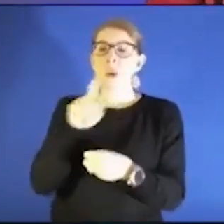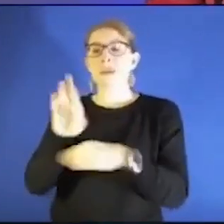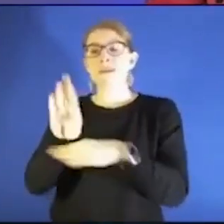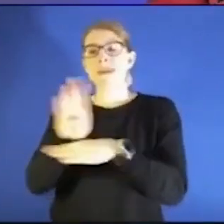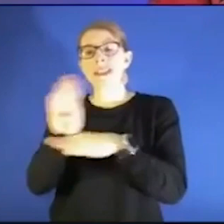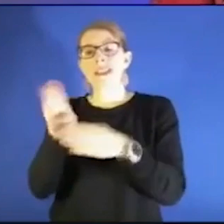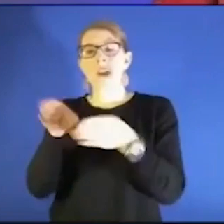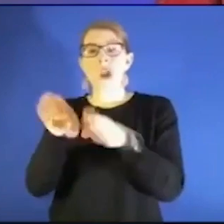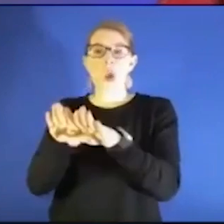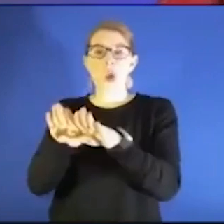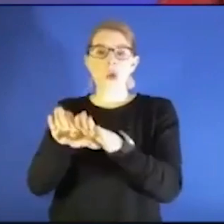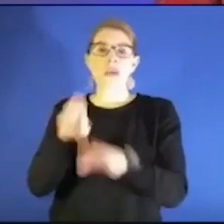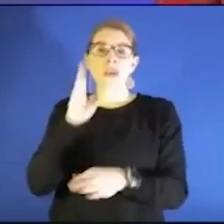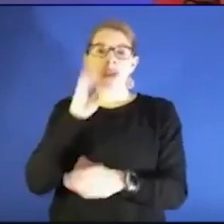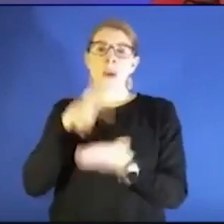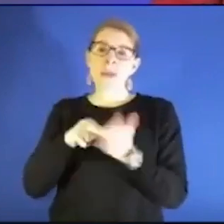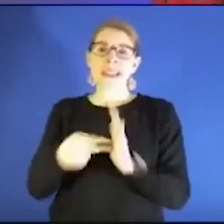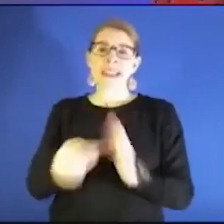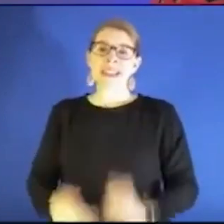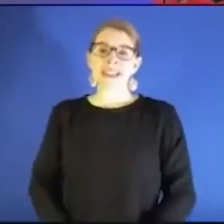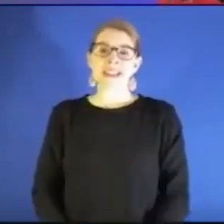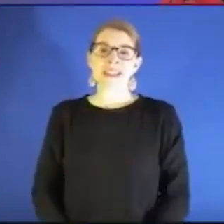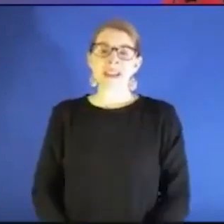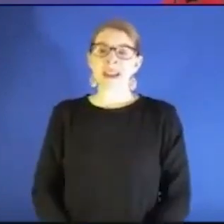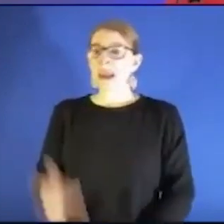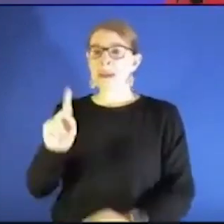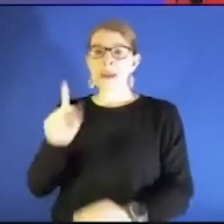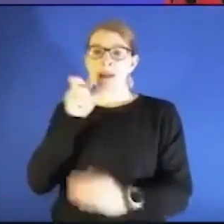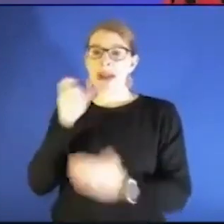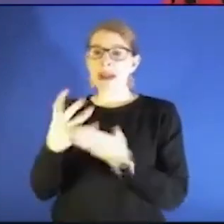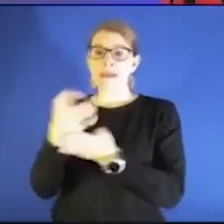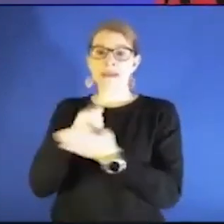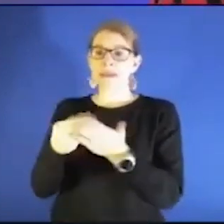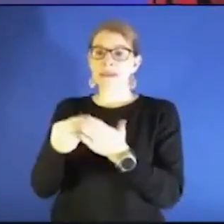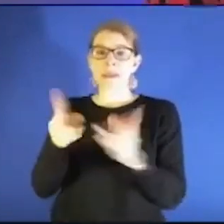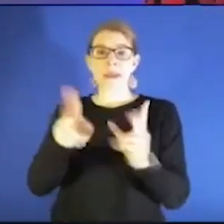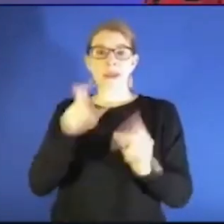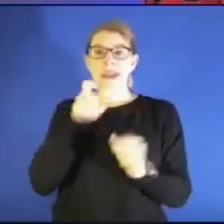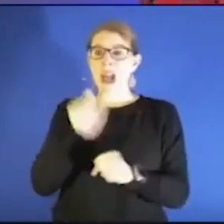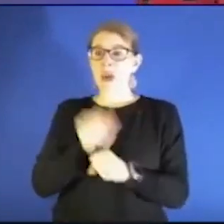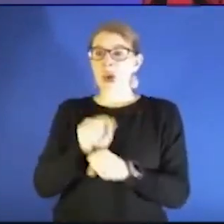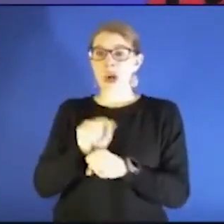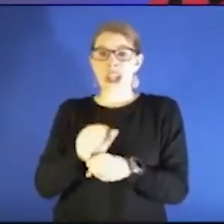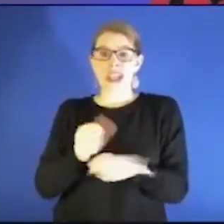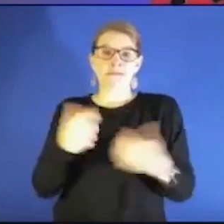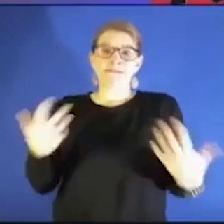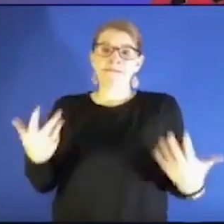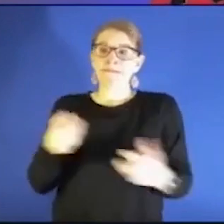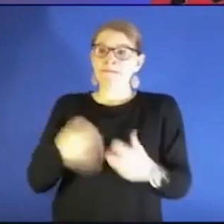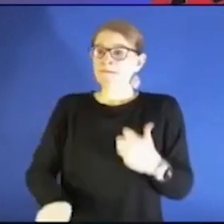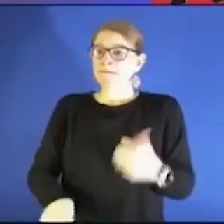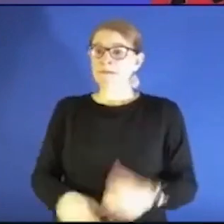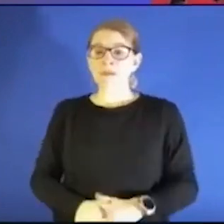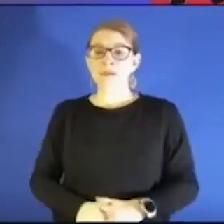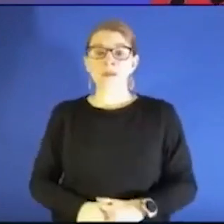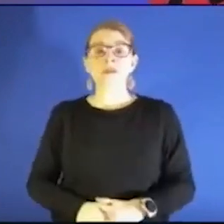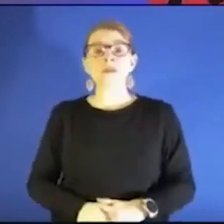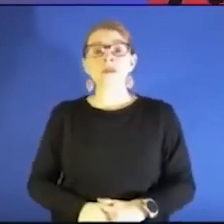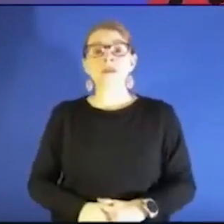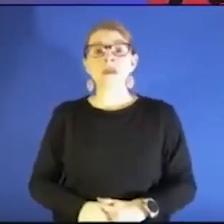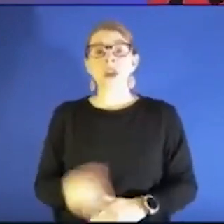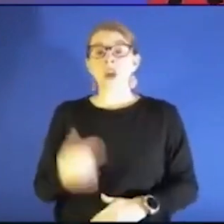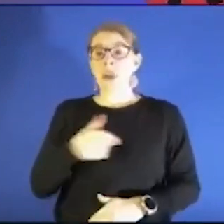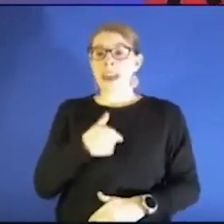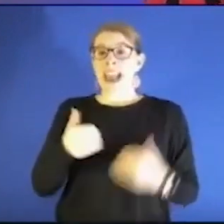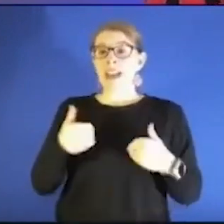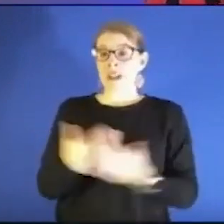what that means, that people aren't making money and people aren't working. So we know that is tough. And Bill, I got to say, we have this new appreciation